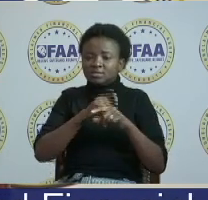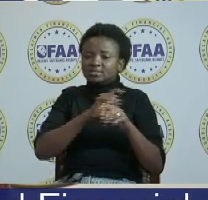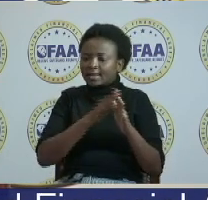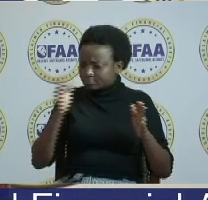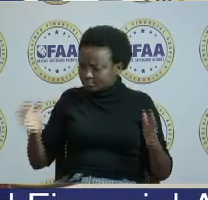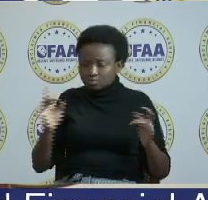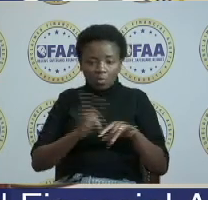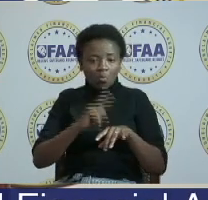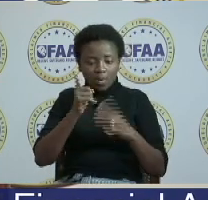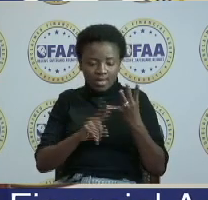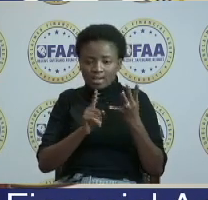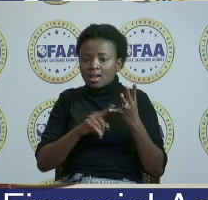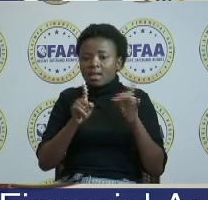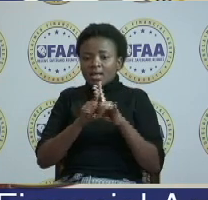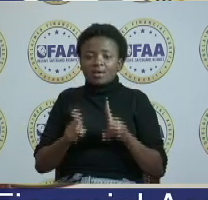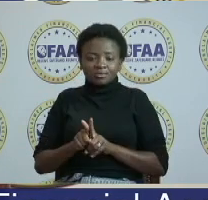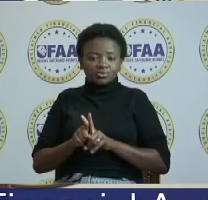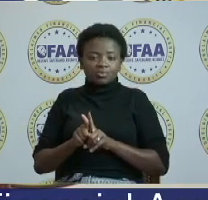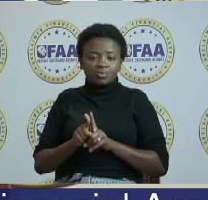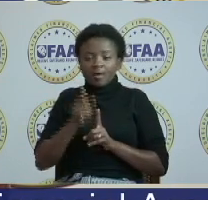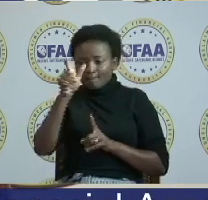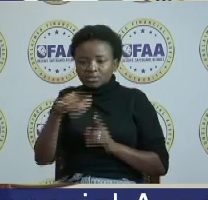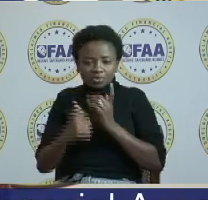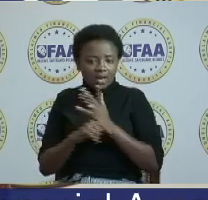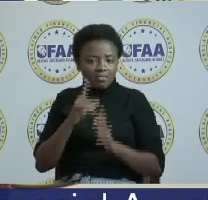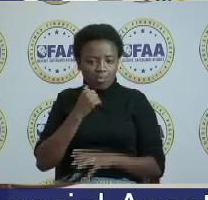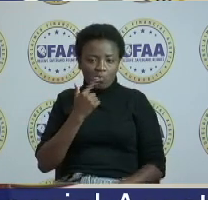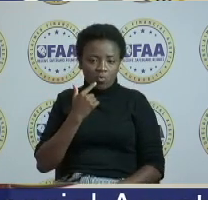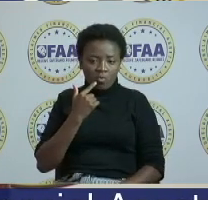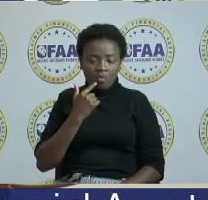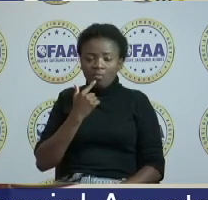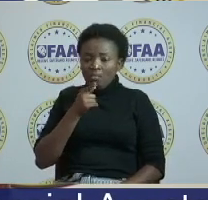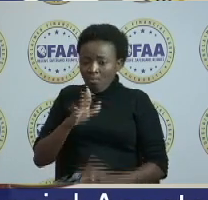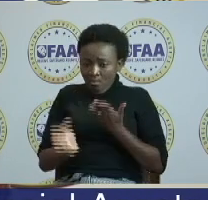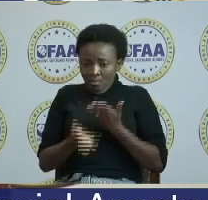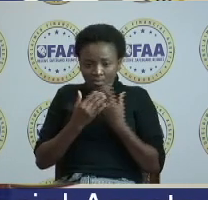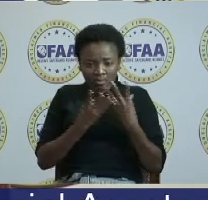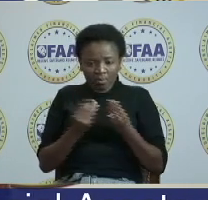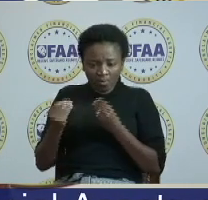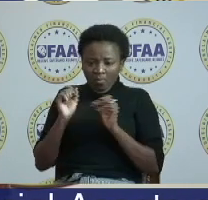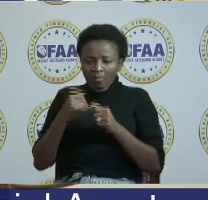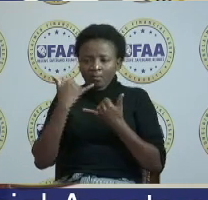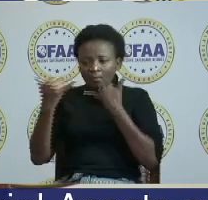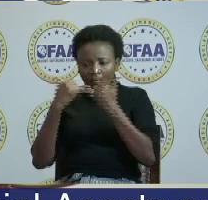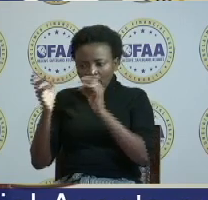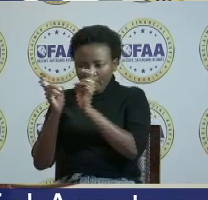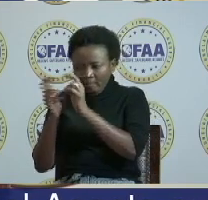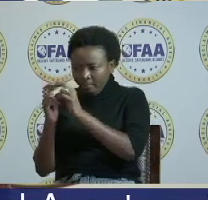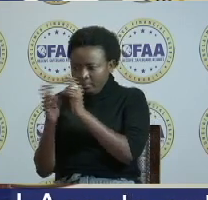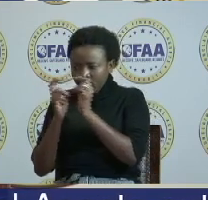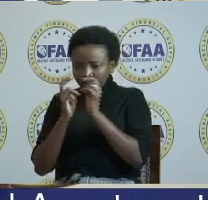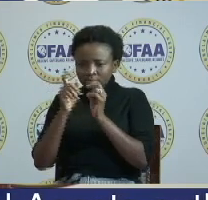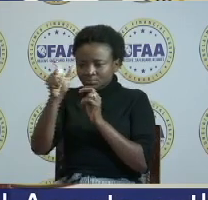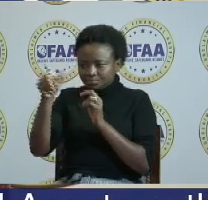be able to help and to ease the process of reunification. And this one helps so that we can be able not just